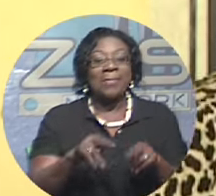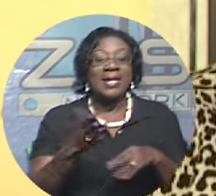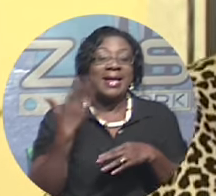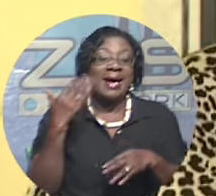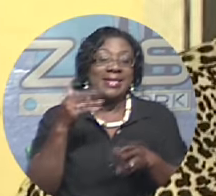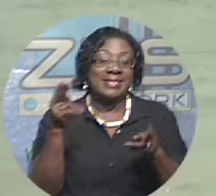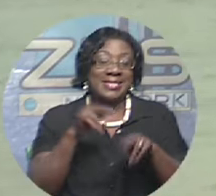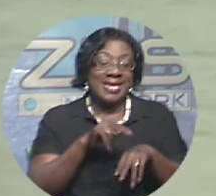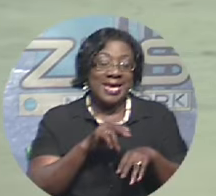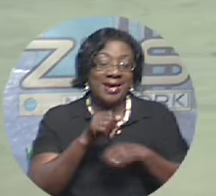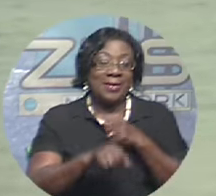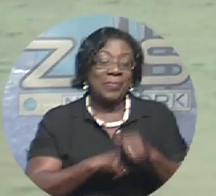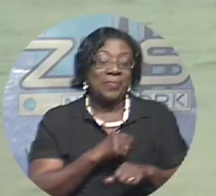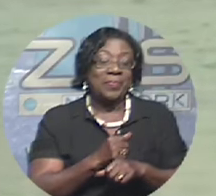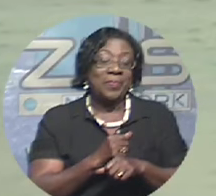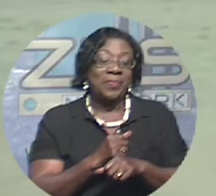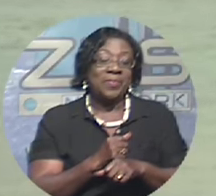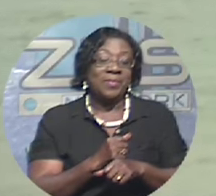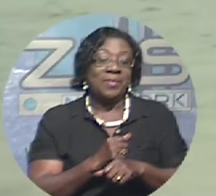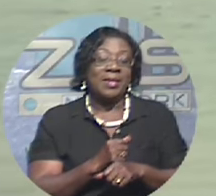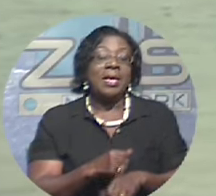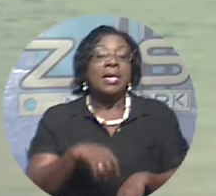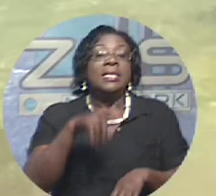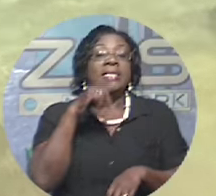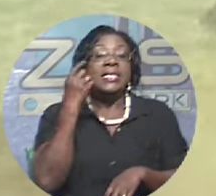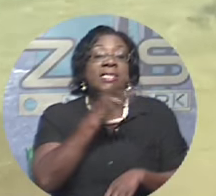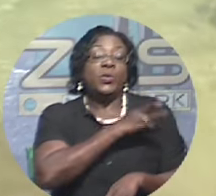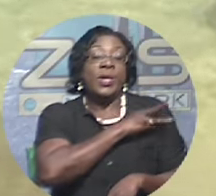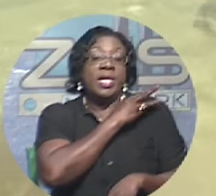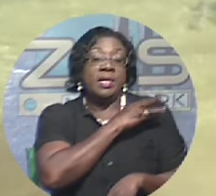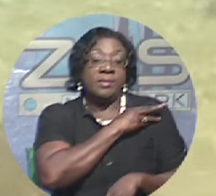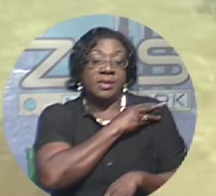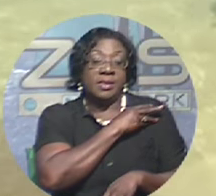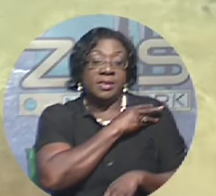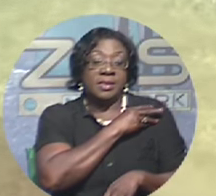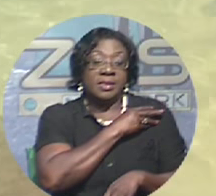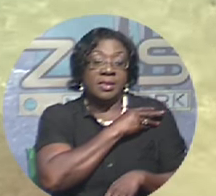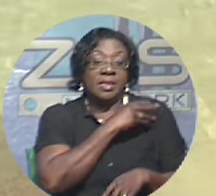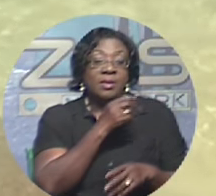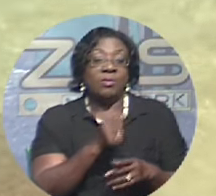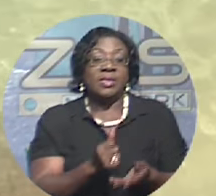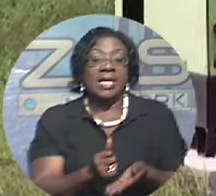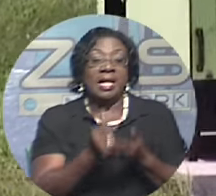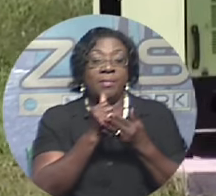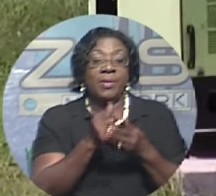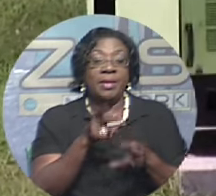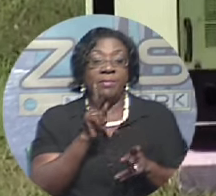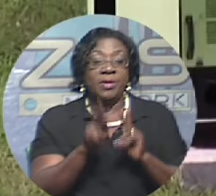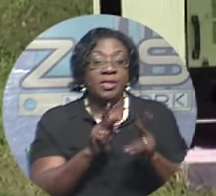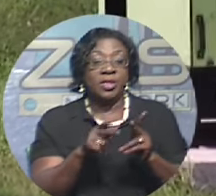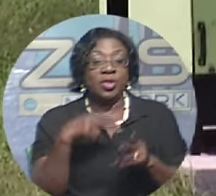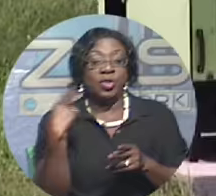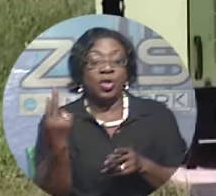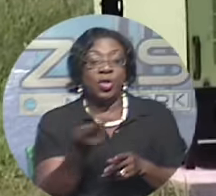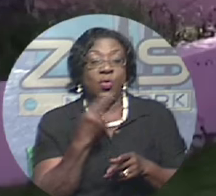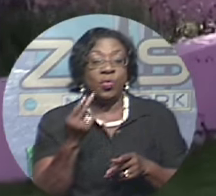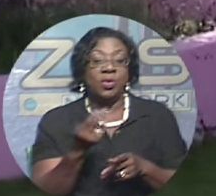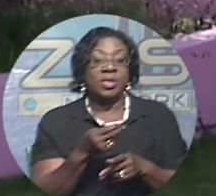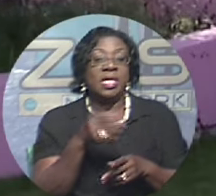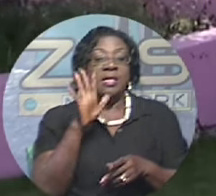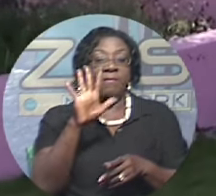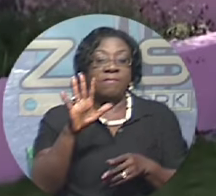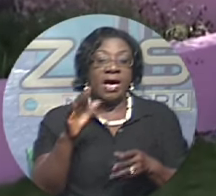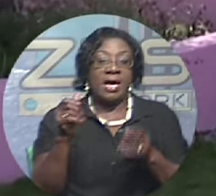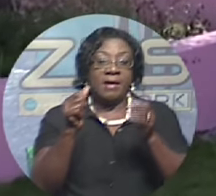year. Welfare Officer Denise Williams was tasked with advising residents to use the island's 5